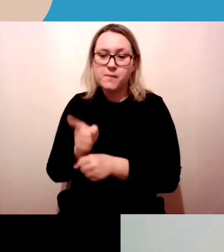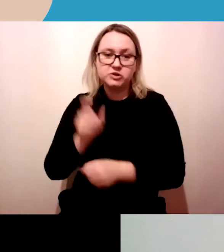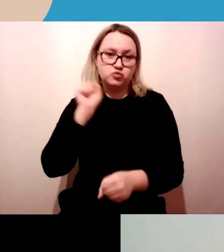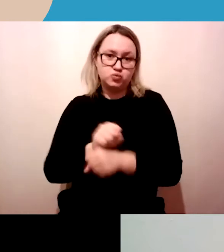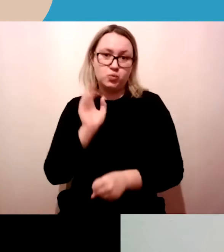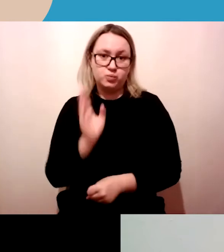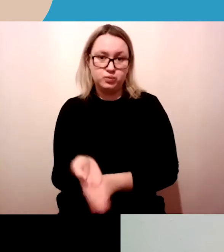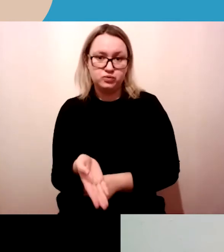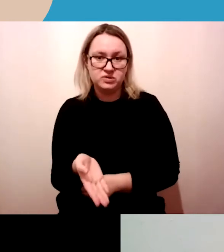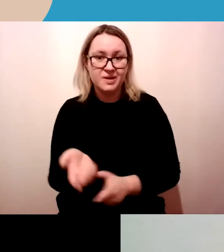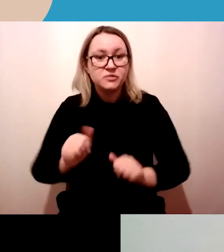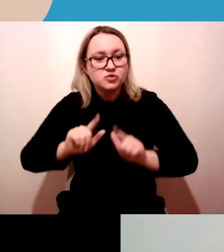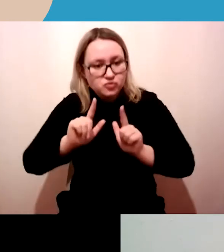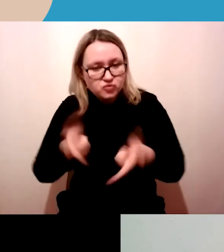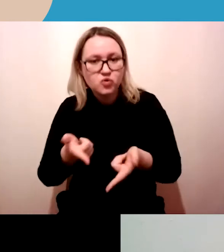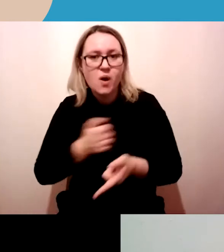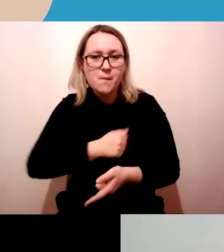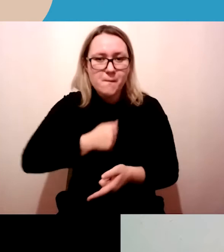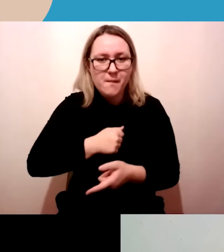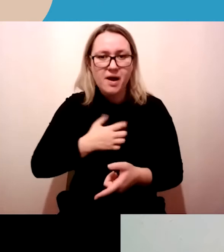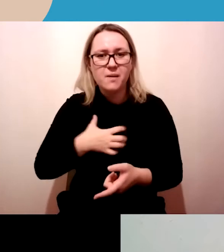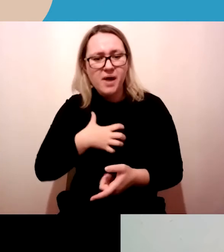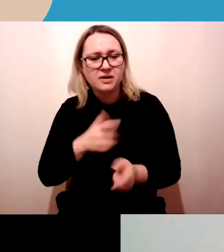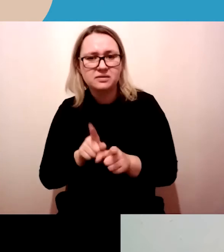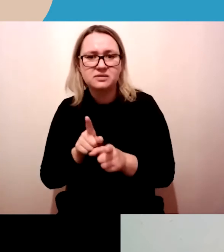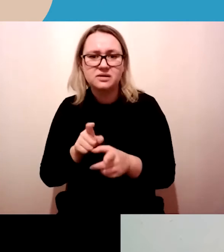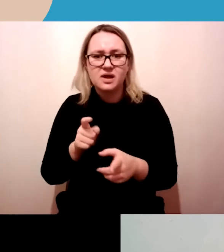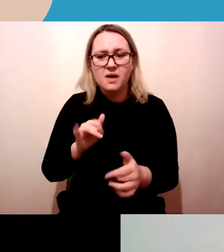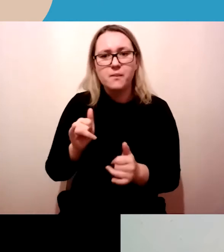typical for a boy, or vice versa. A girl does not act in a